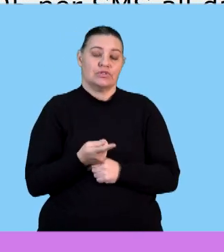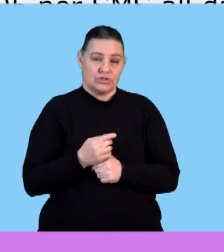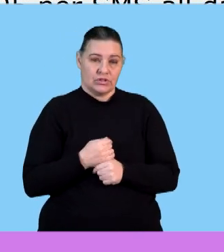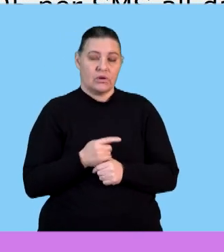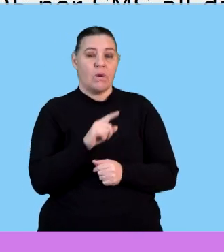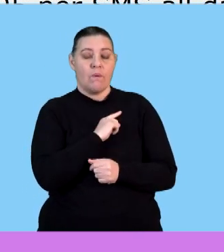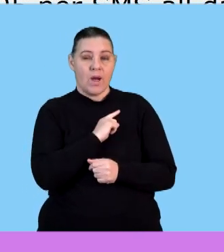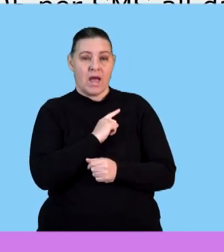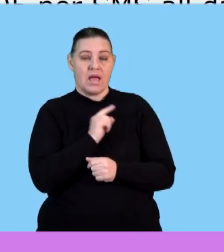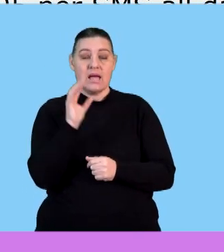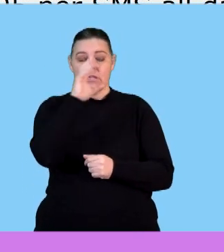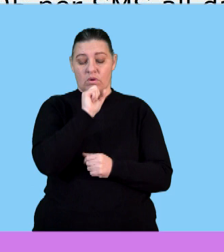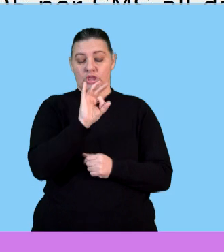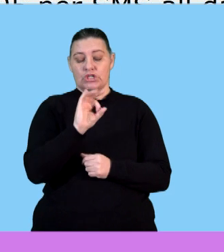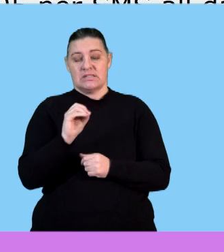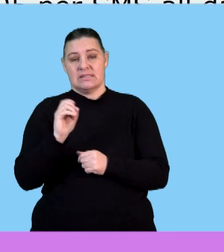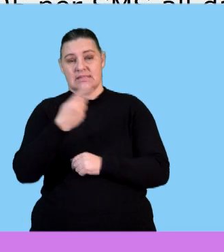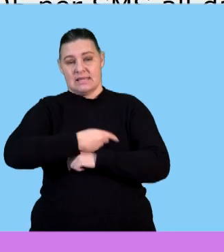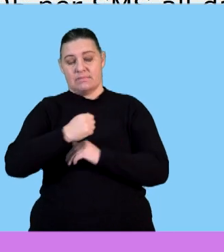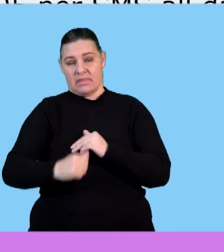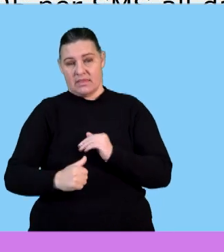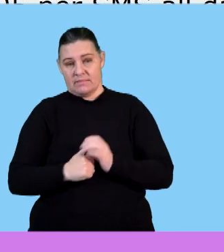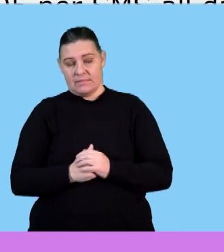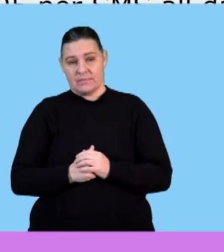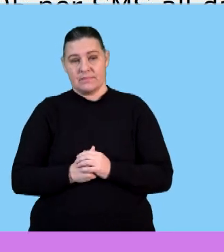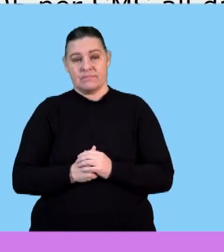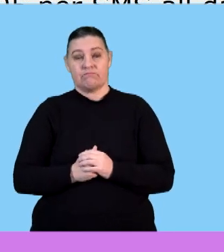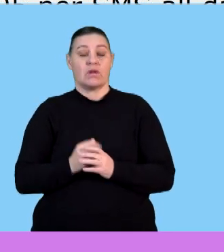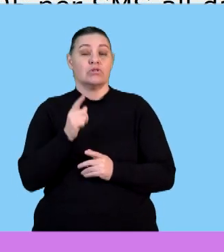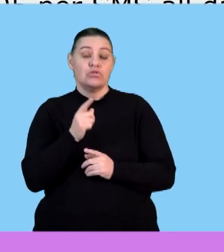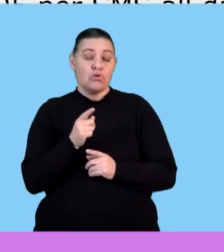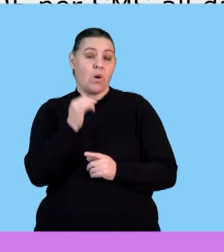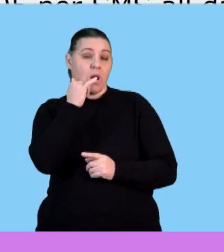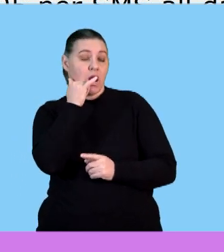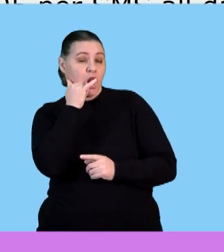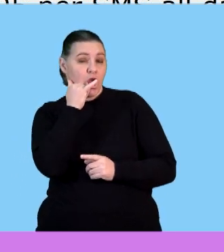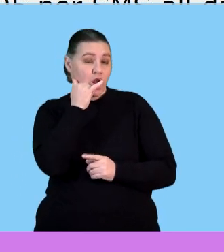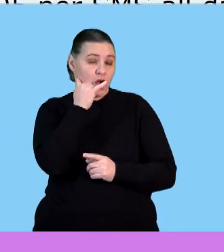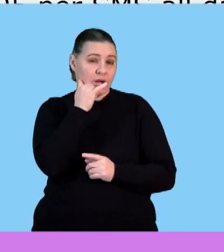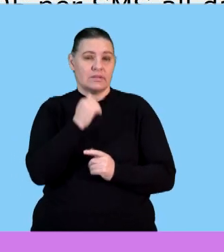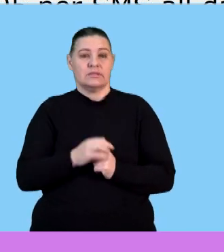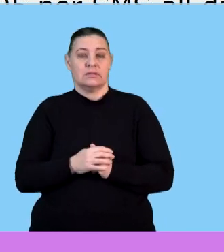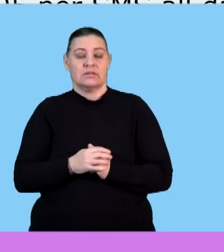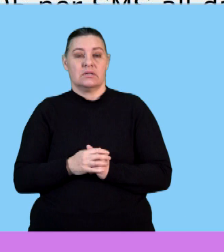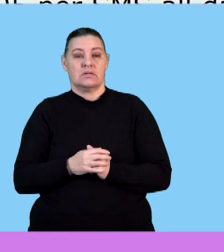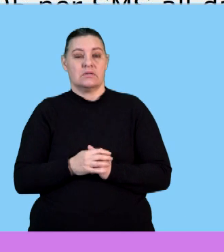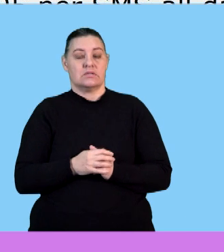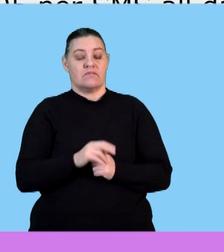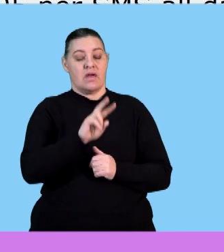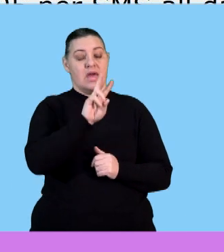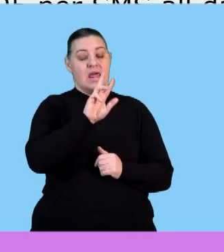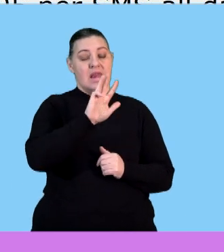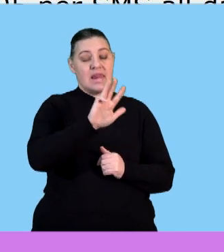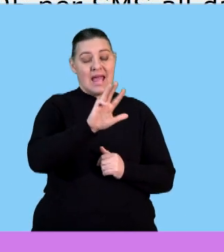that there are 30 days in the month. Okay. So if she's calling here at 90 cents